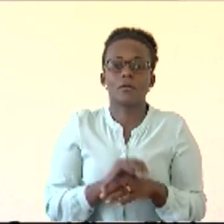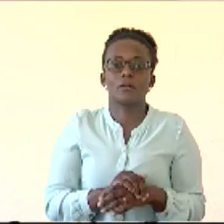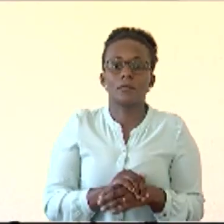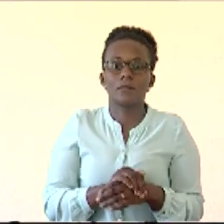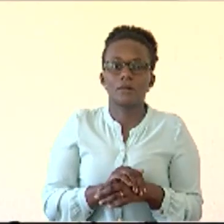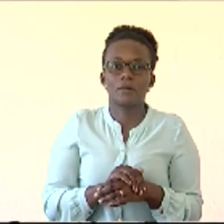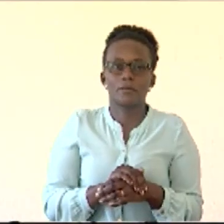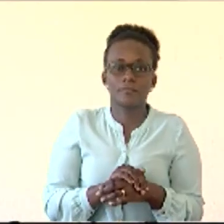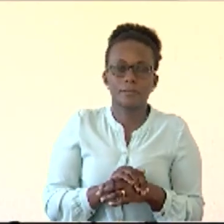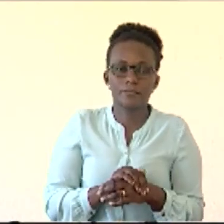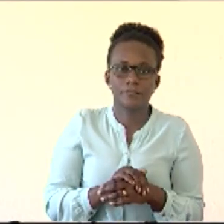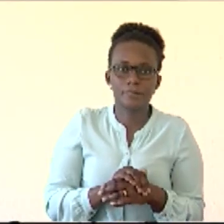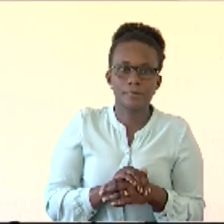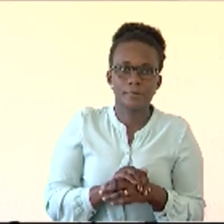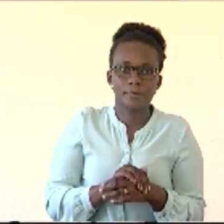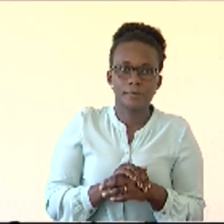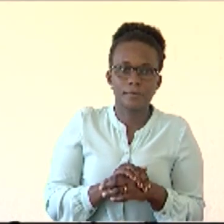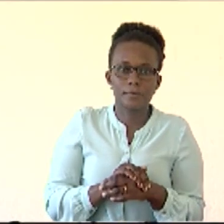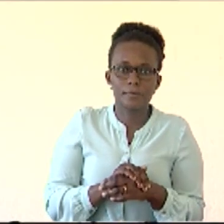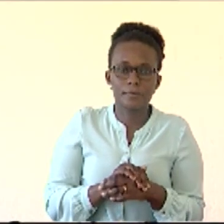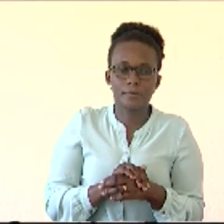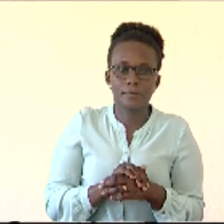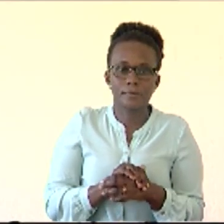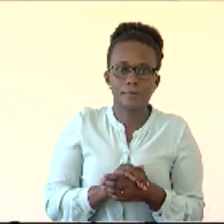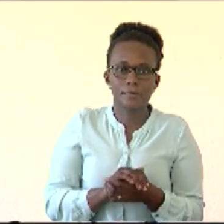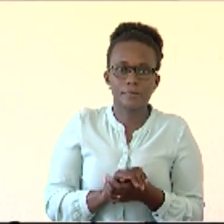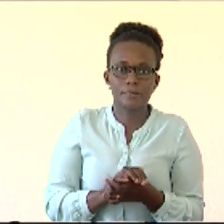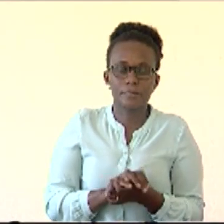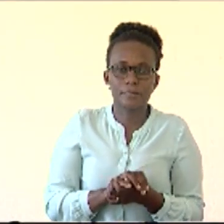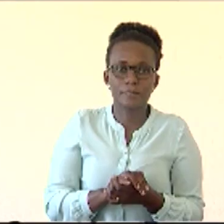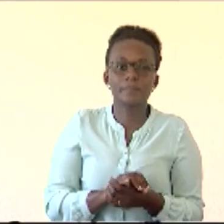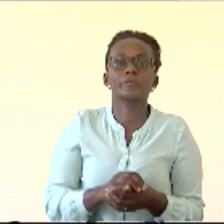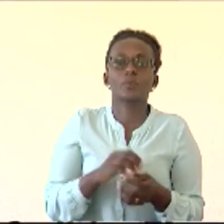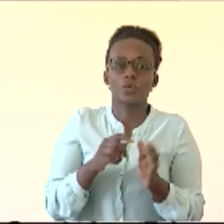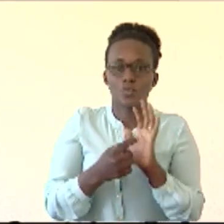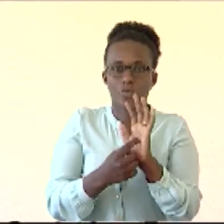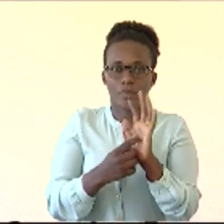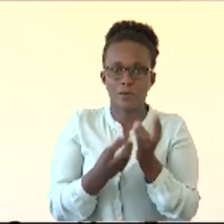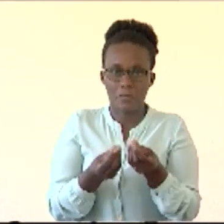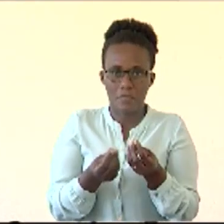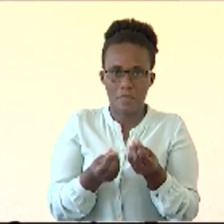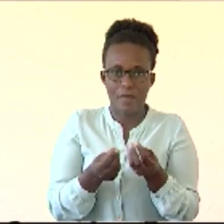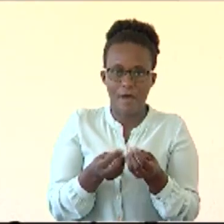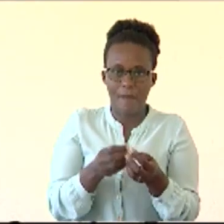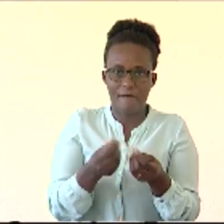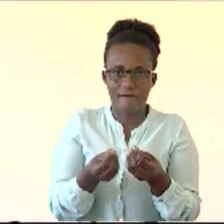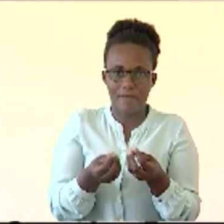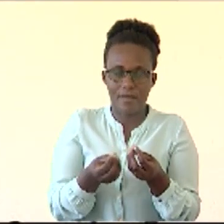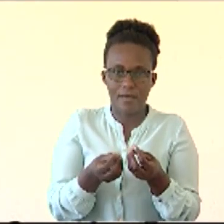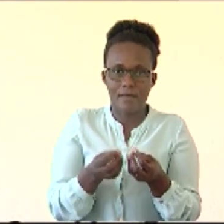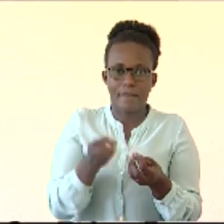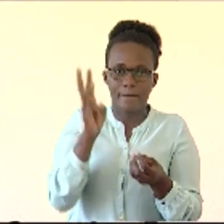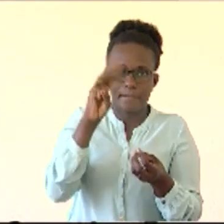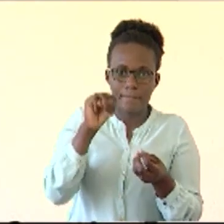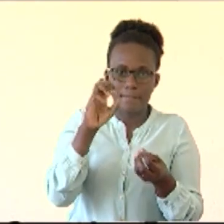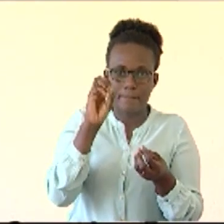by silver. Look at the coins. When I talk about the money coins, everybody understands money.